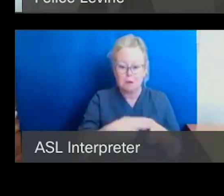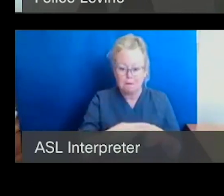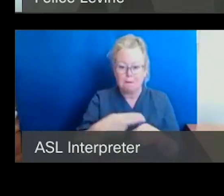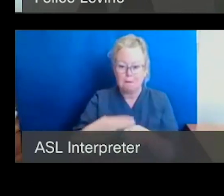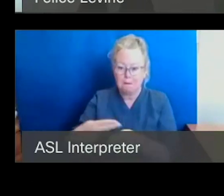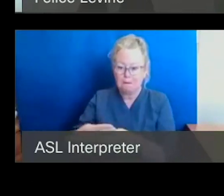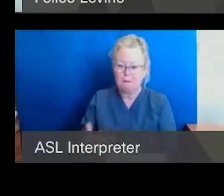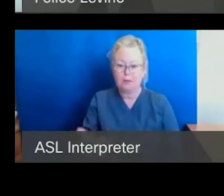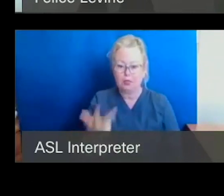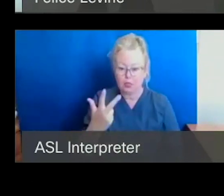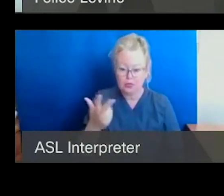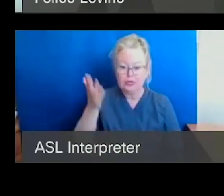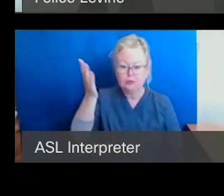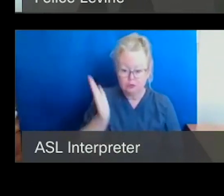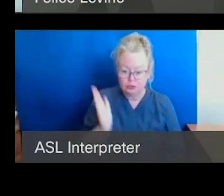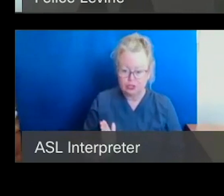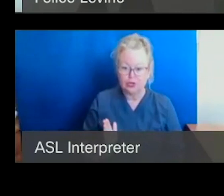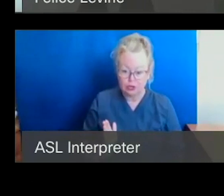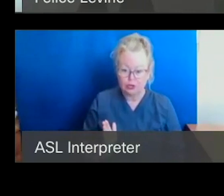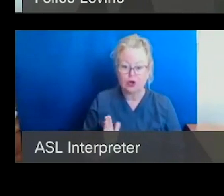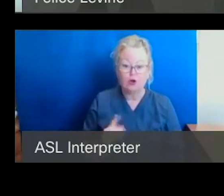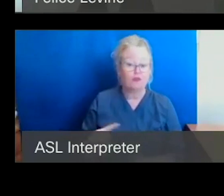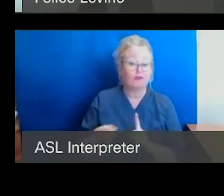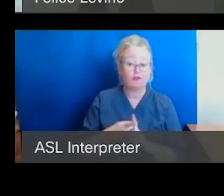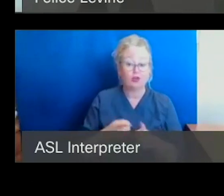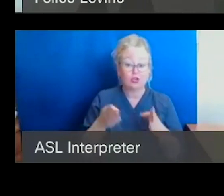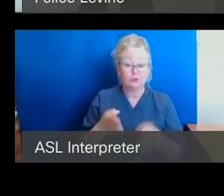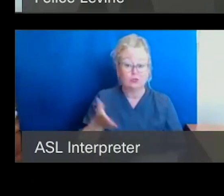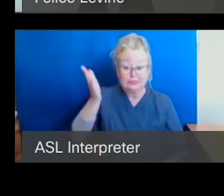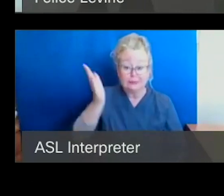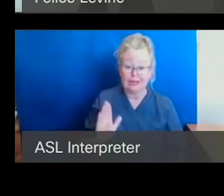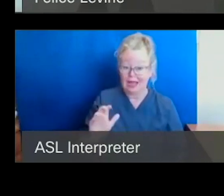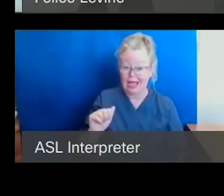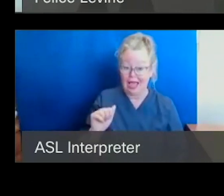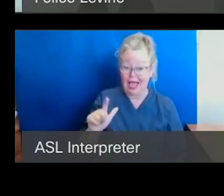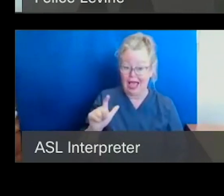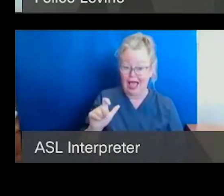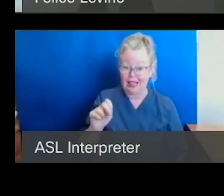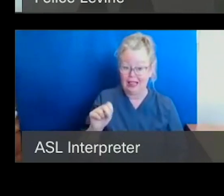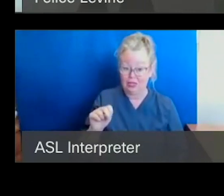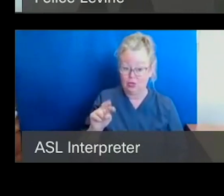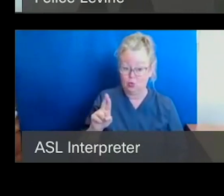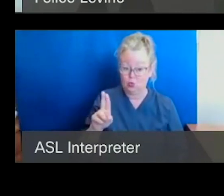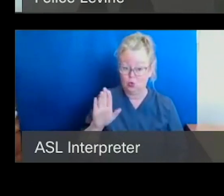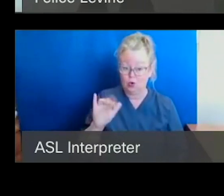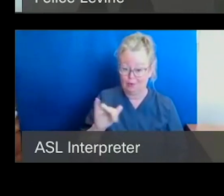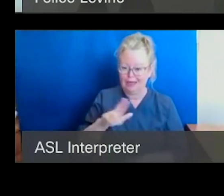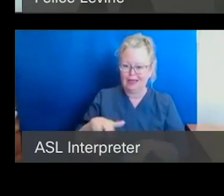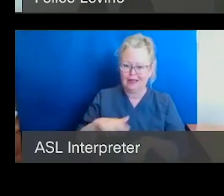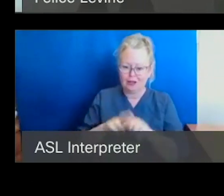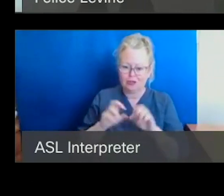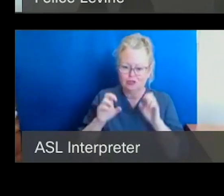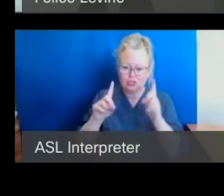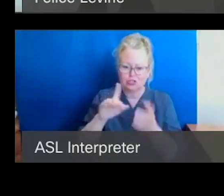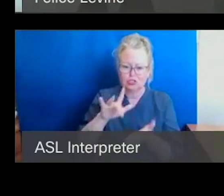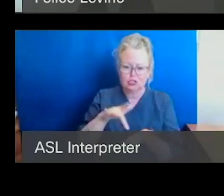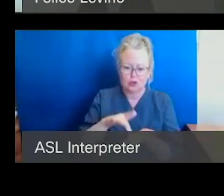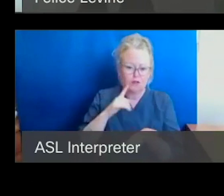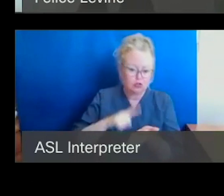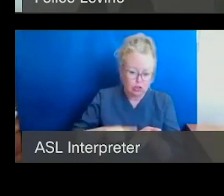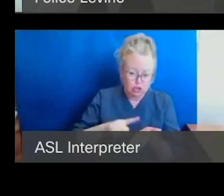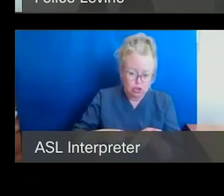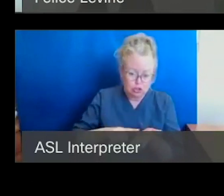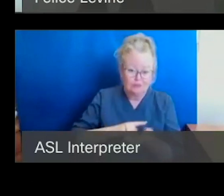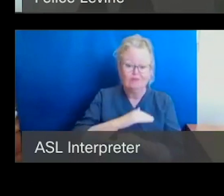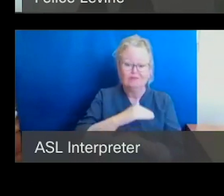session itself. But you will be hearing first from Alan Ruby, who is with the National Center for Education Research. Second,